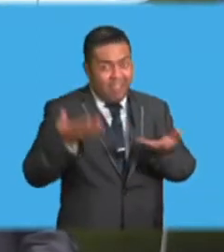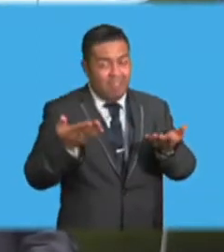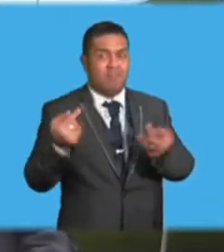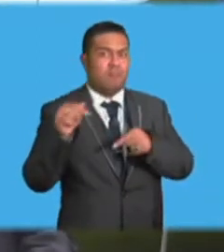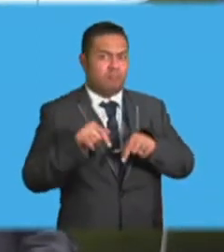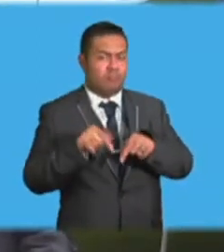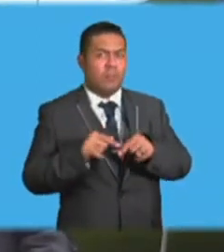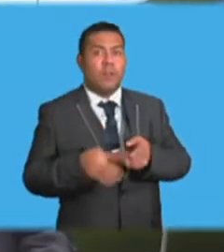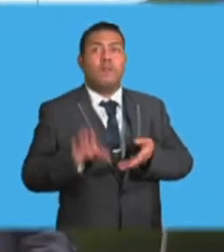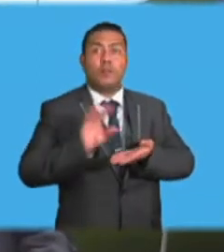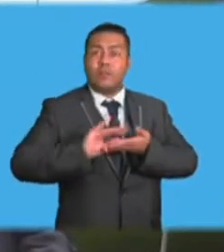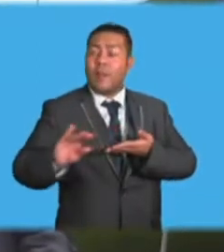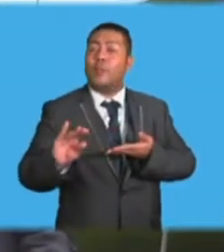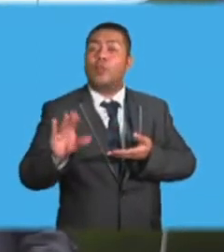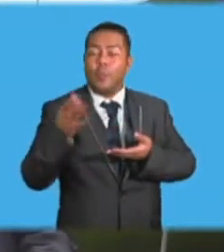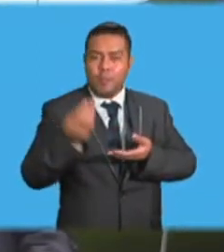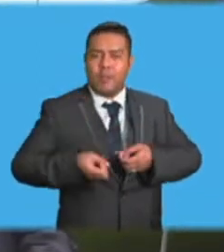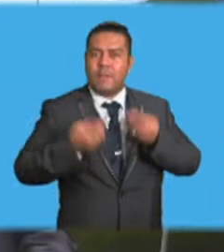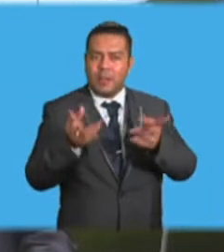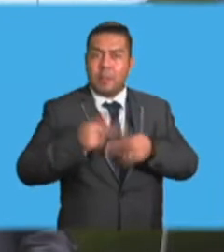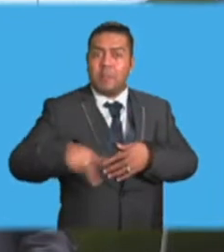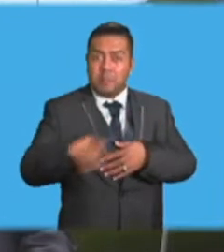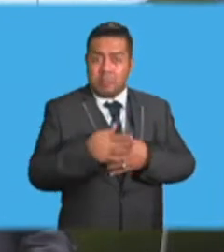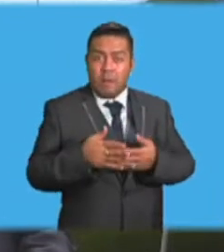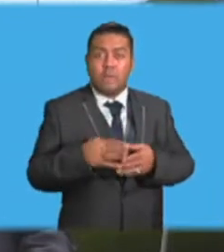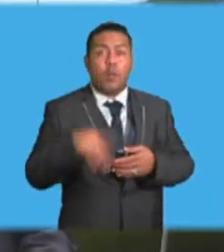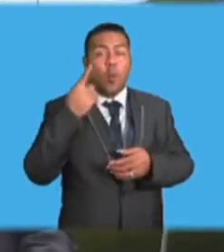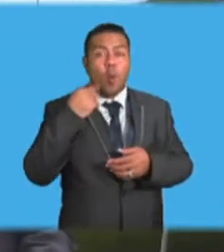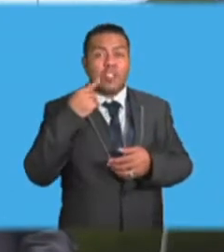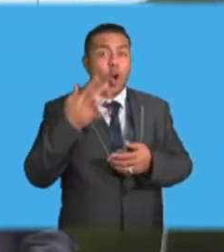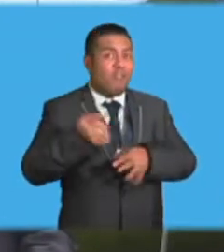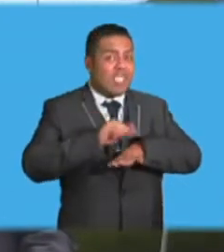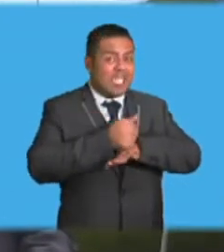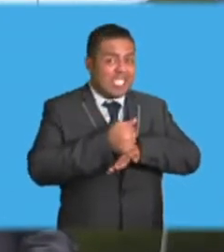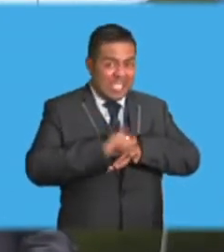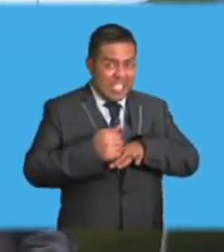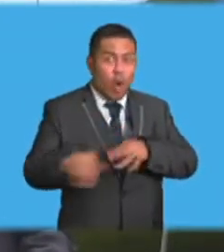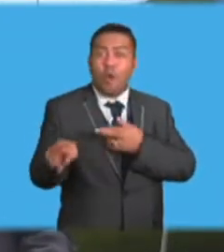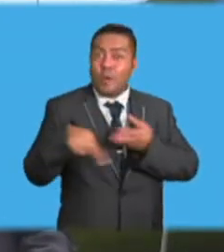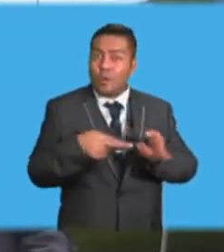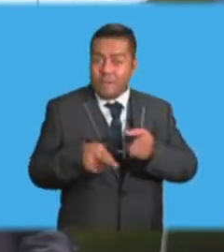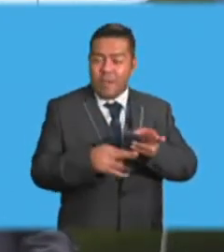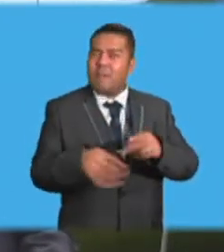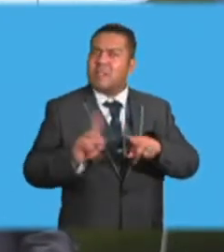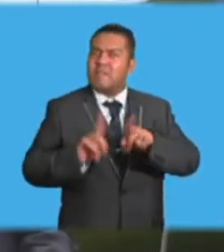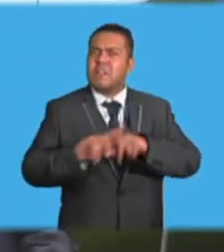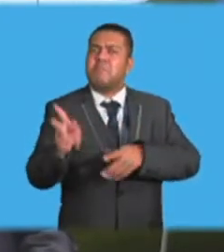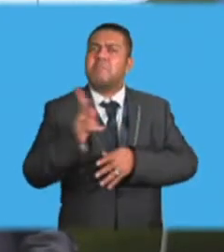a ghat or a pier for Hindu religious ceremonies in waters of the sea or rivers in different centres of